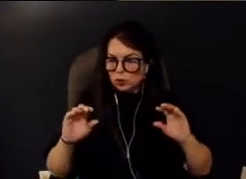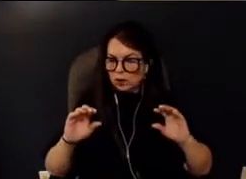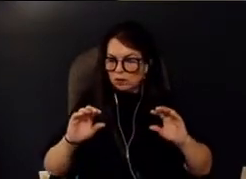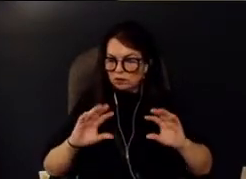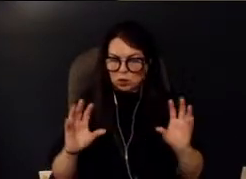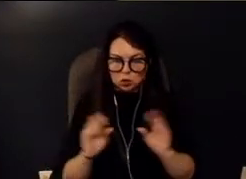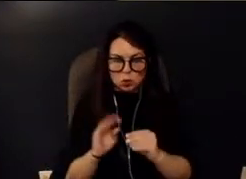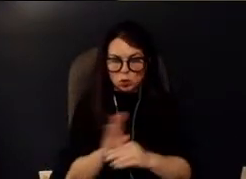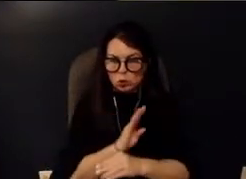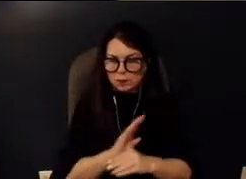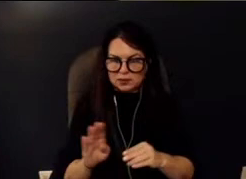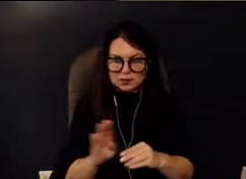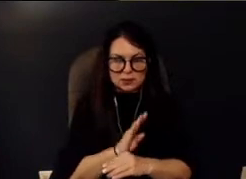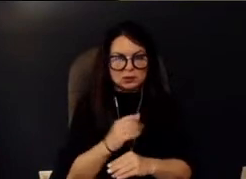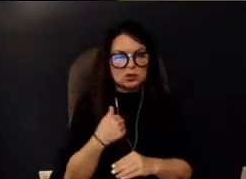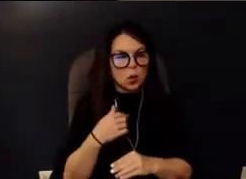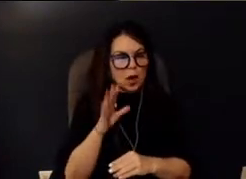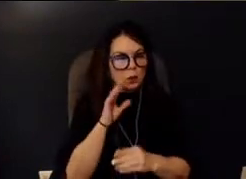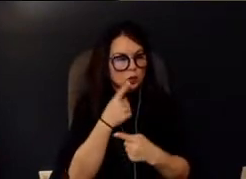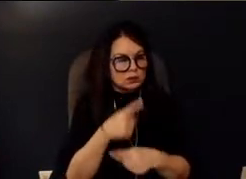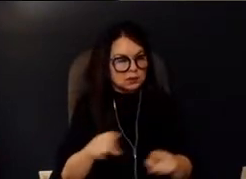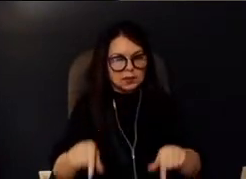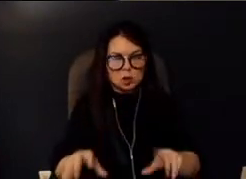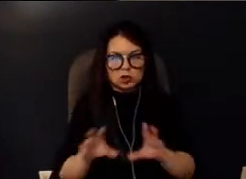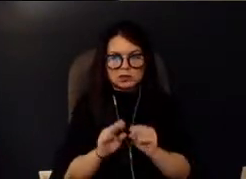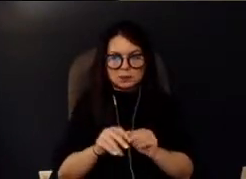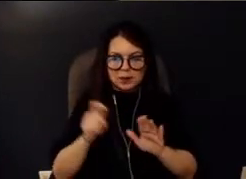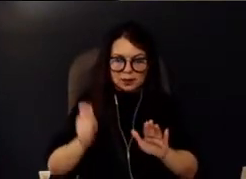will declare this meeting adjourned.